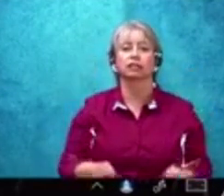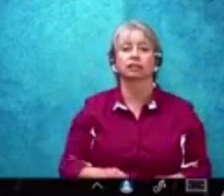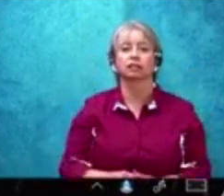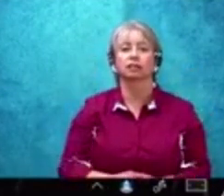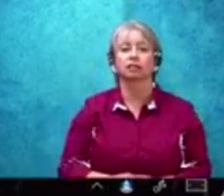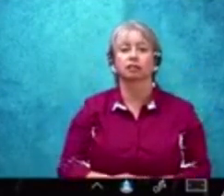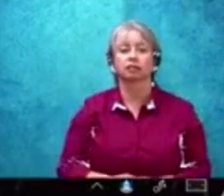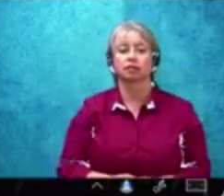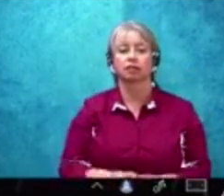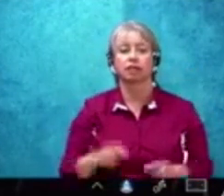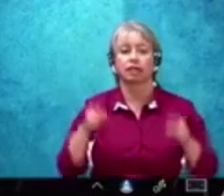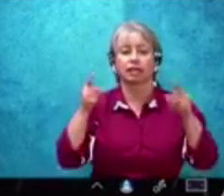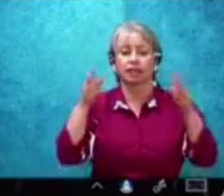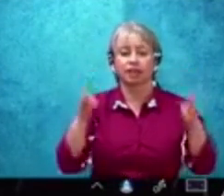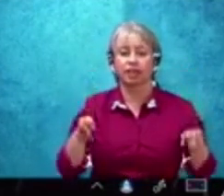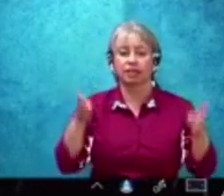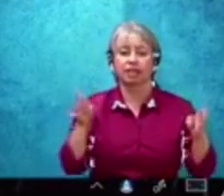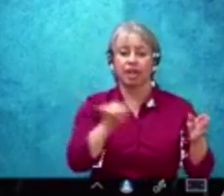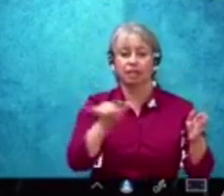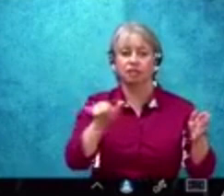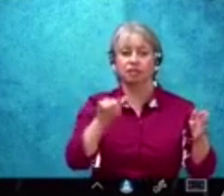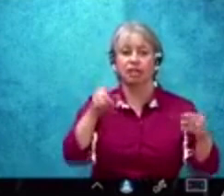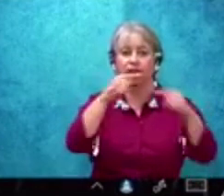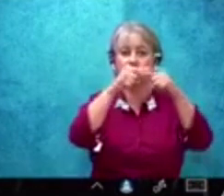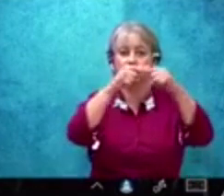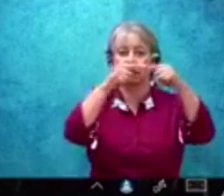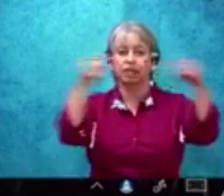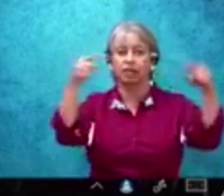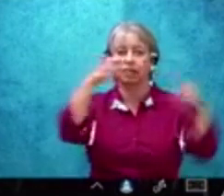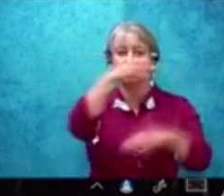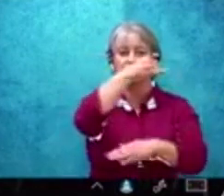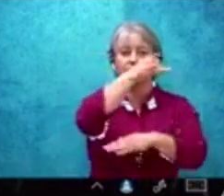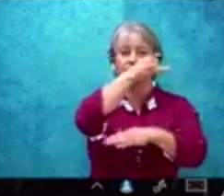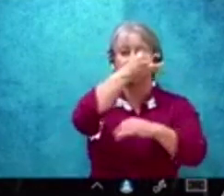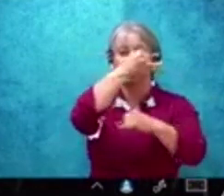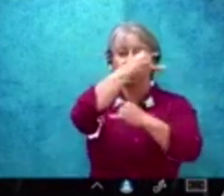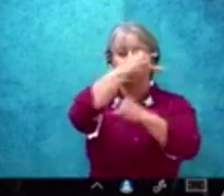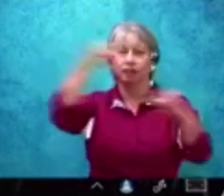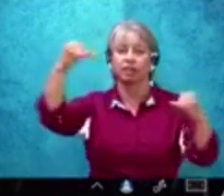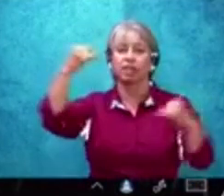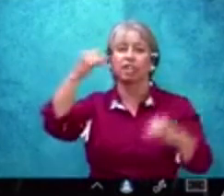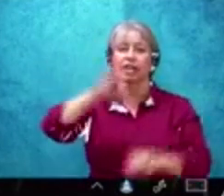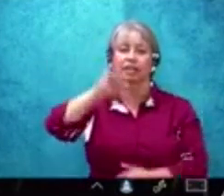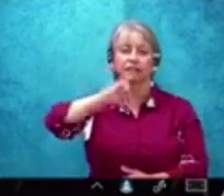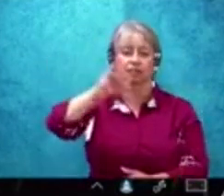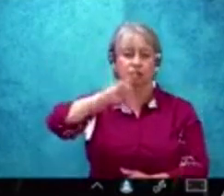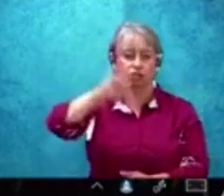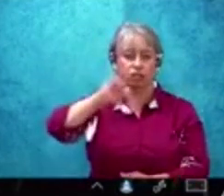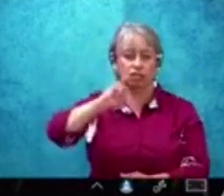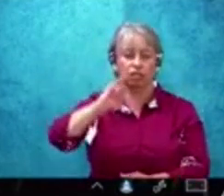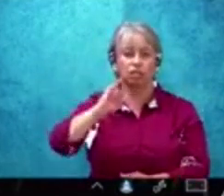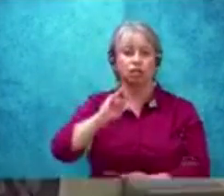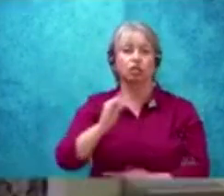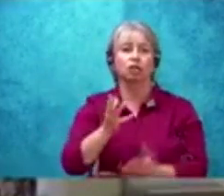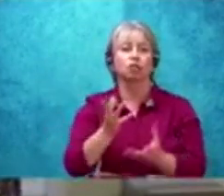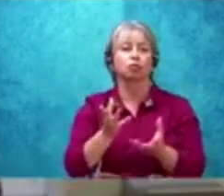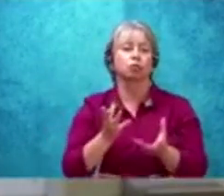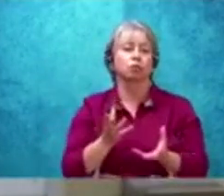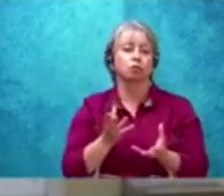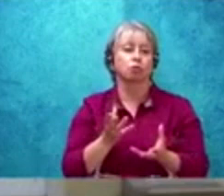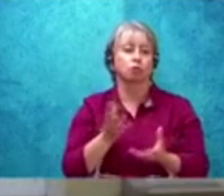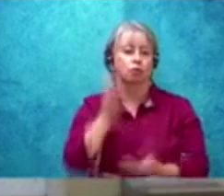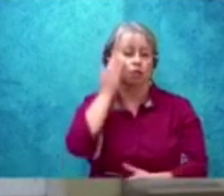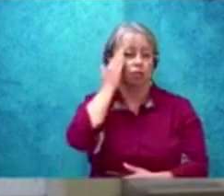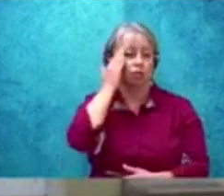are congruent as well as these sides are congruent. So now we have our legs, but we want to find our hypotenuse.